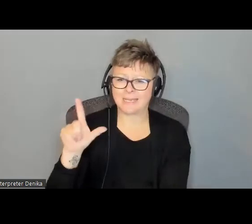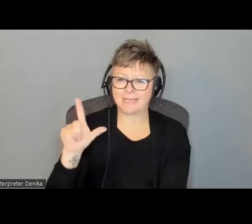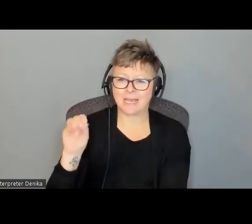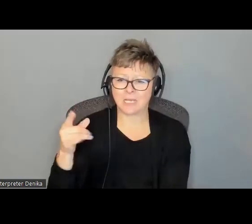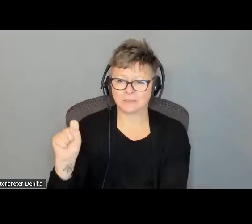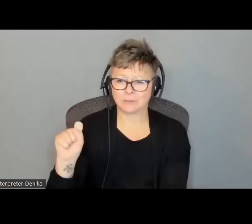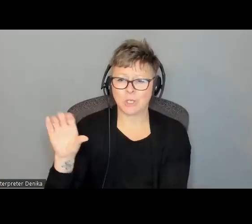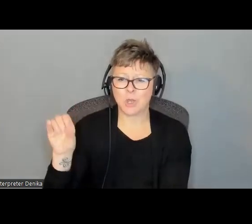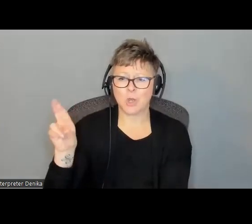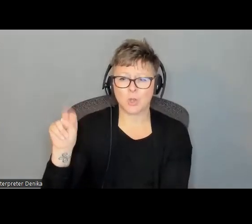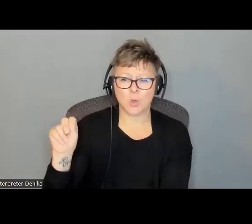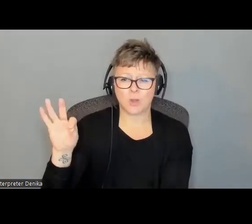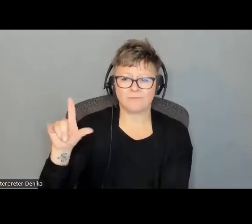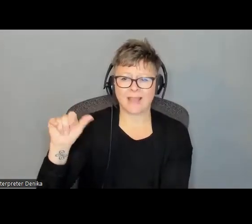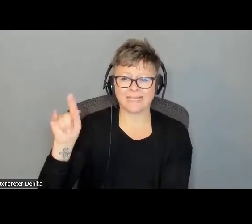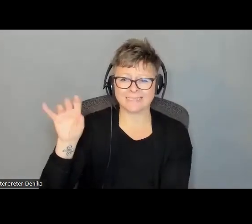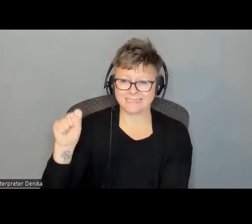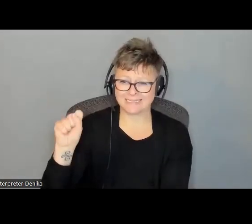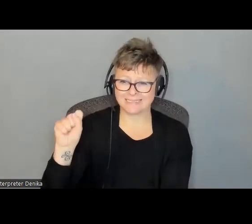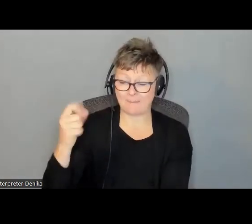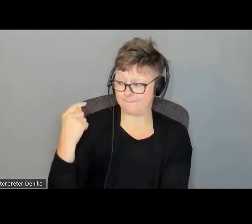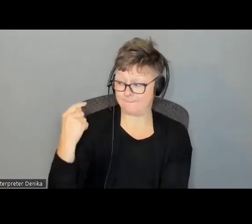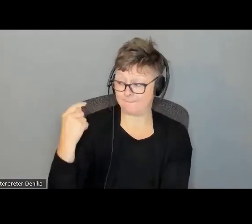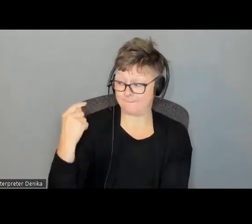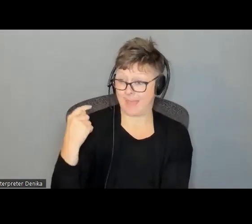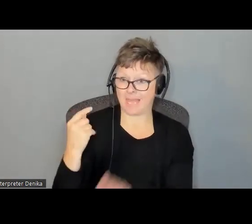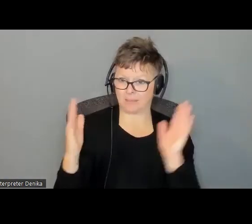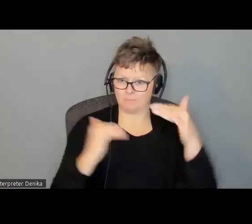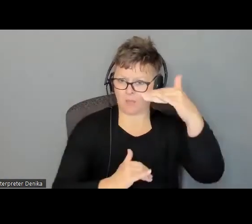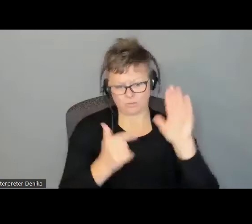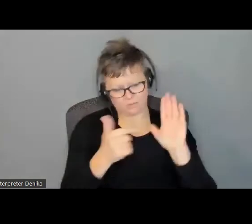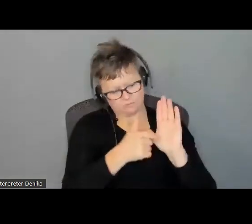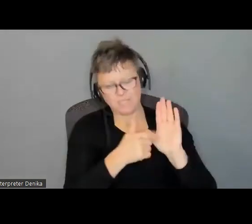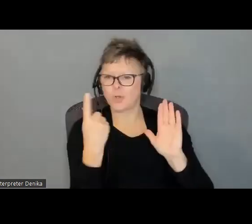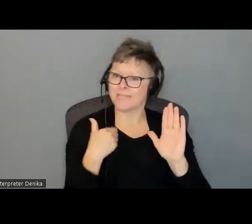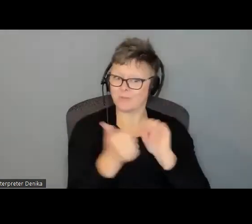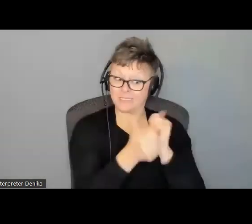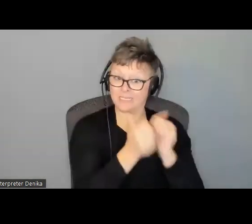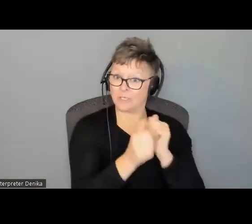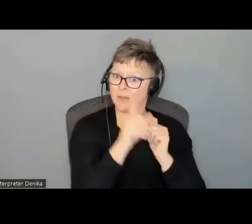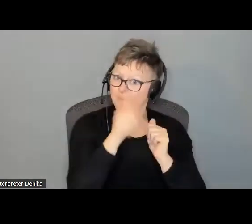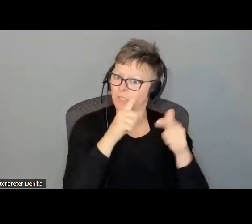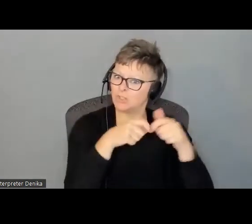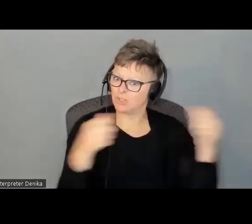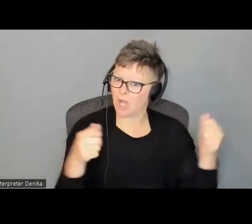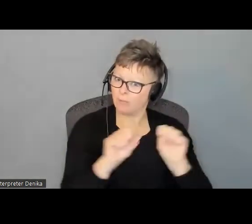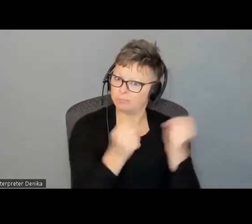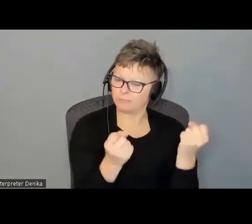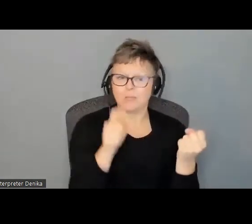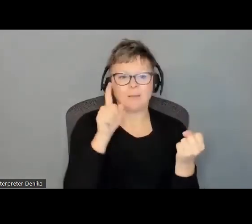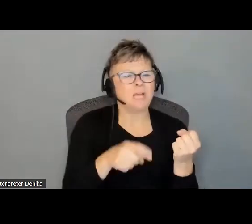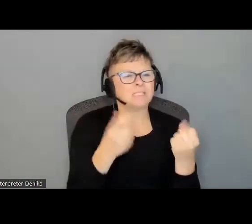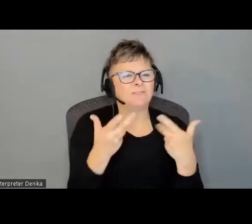on the back, and the last question was the tiebreaker, which was you had to finish a sentence in 12 words or